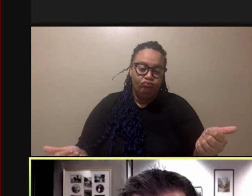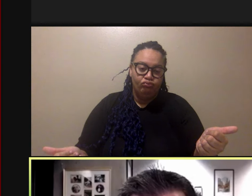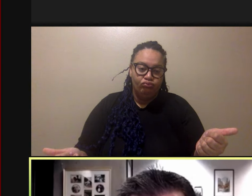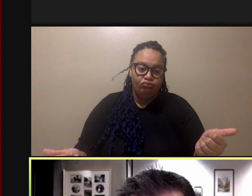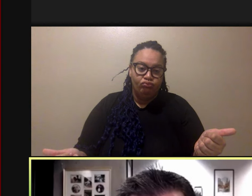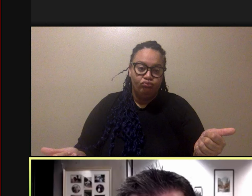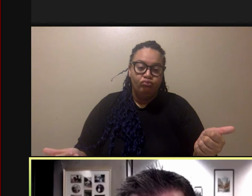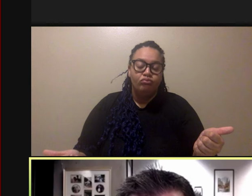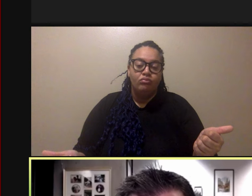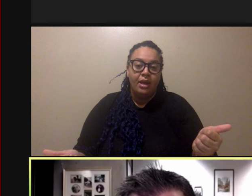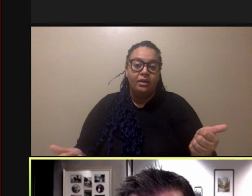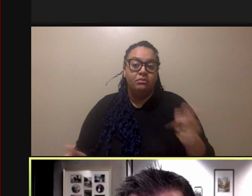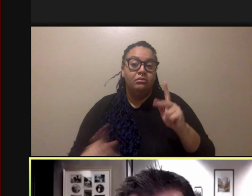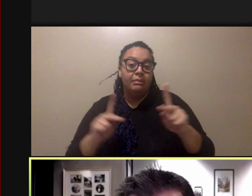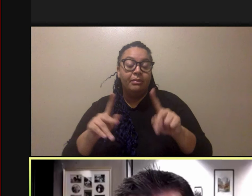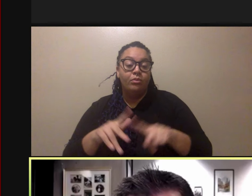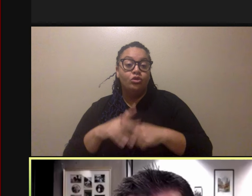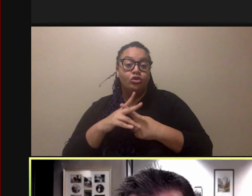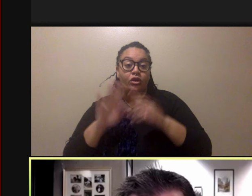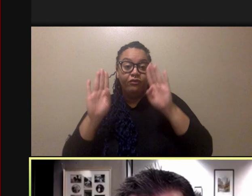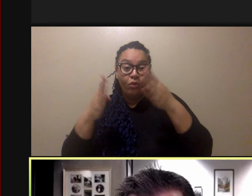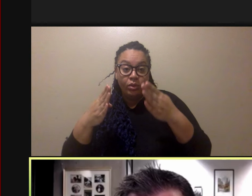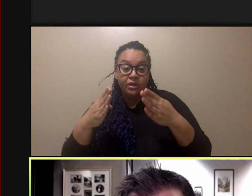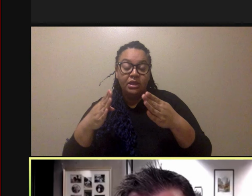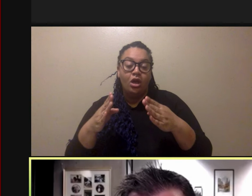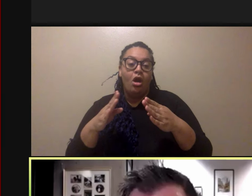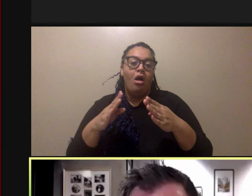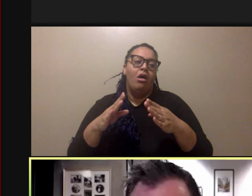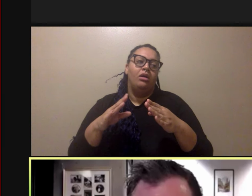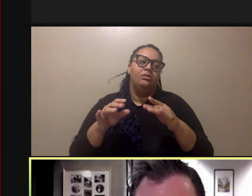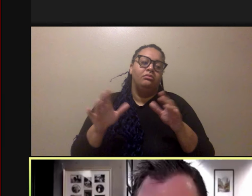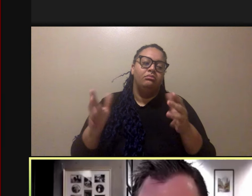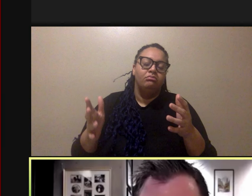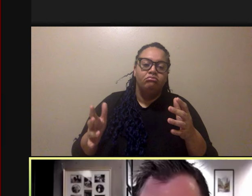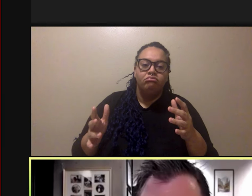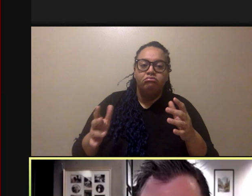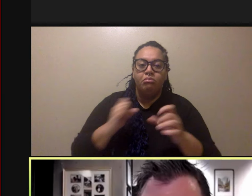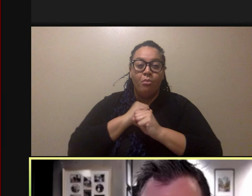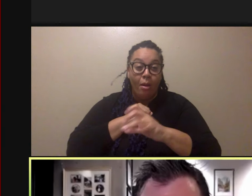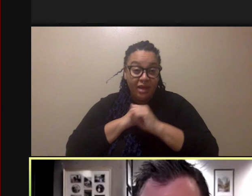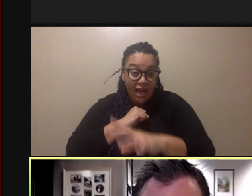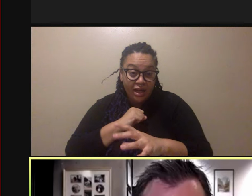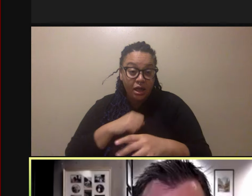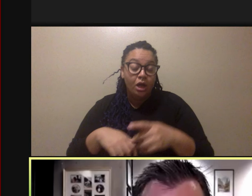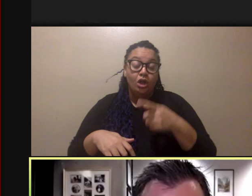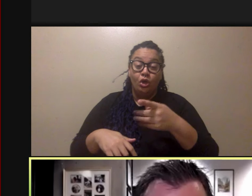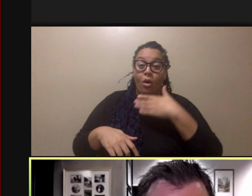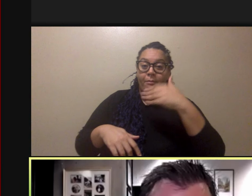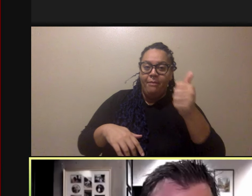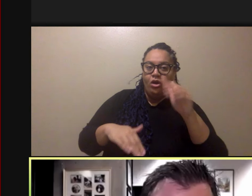And the planters started focusing more on propagandizing to the lower classes, you are better than them.